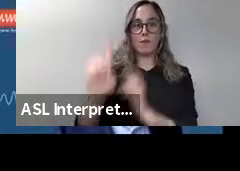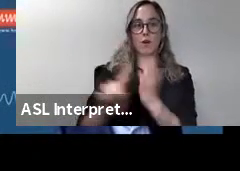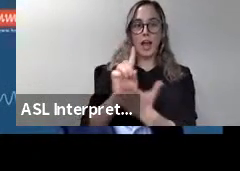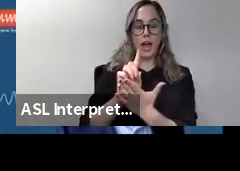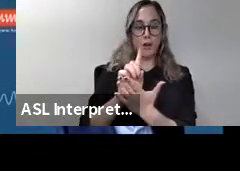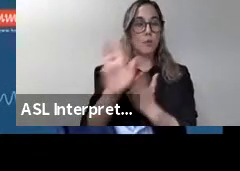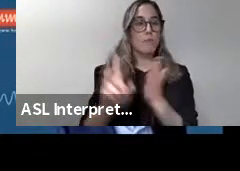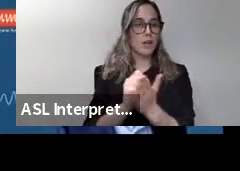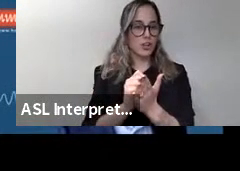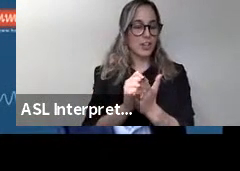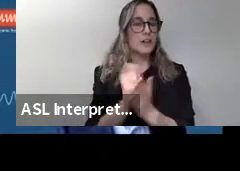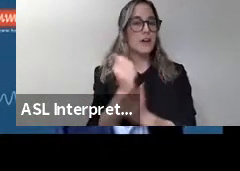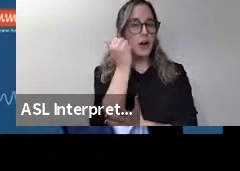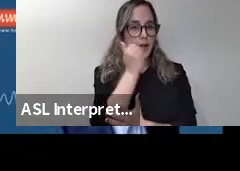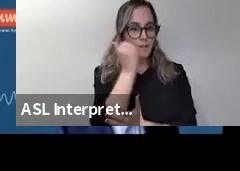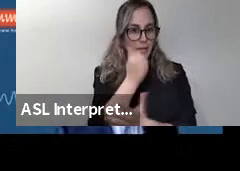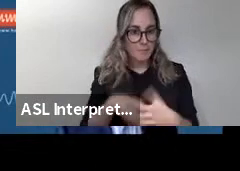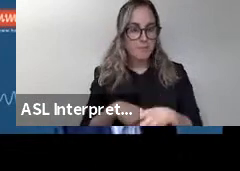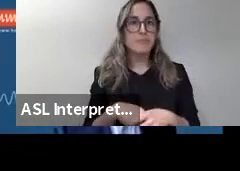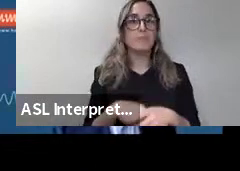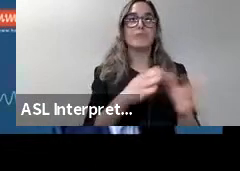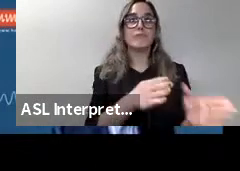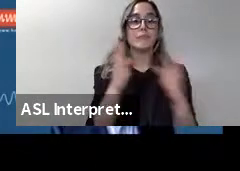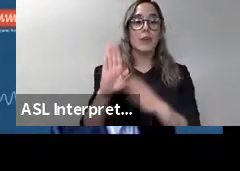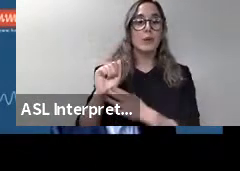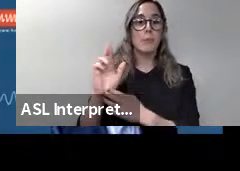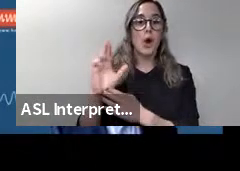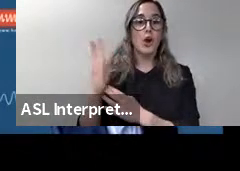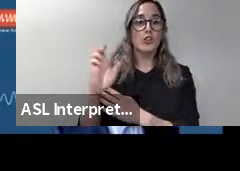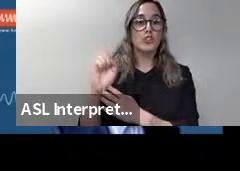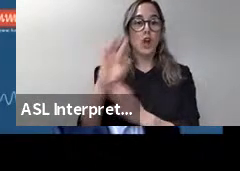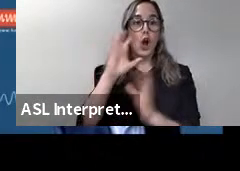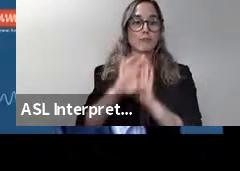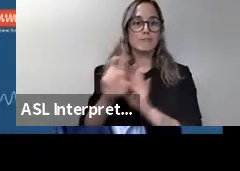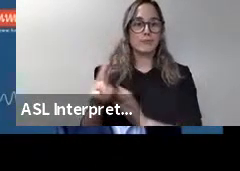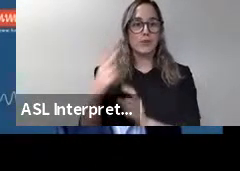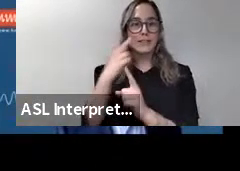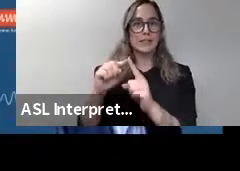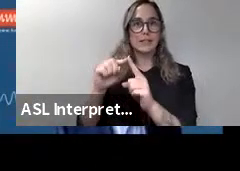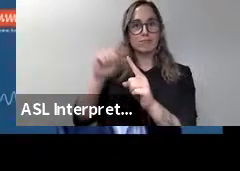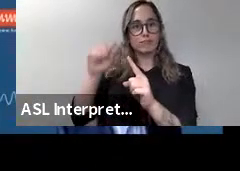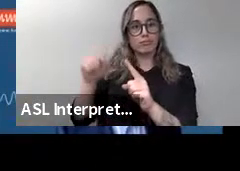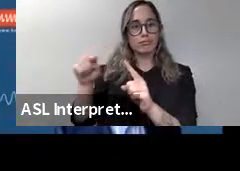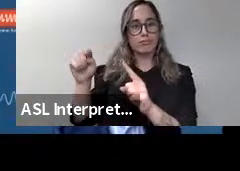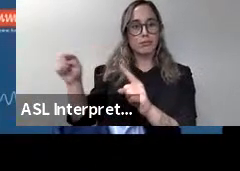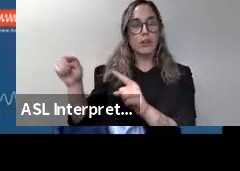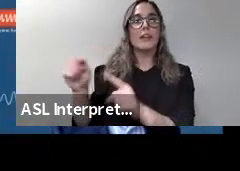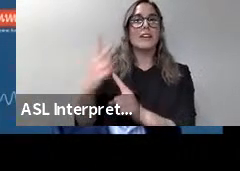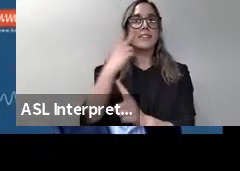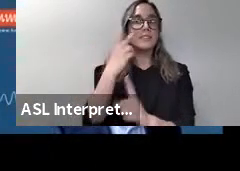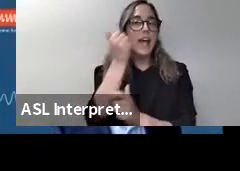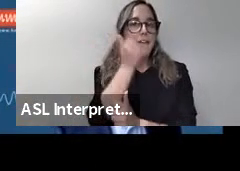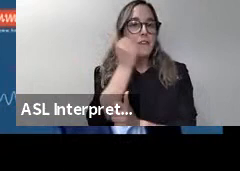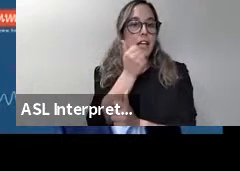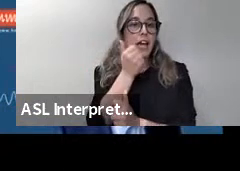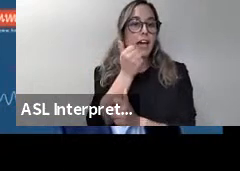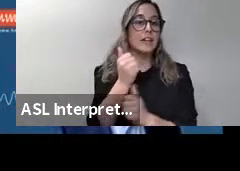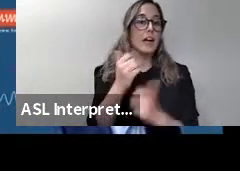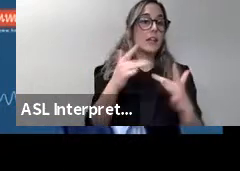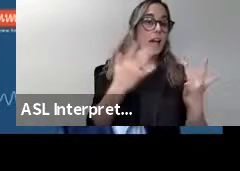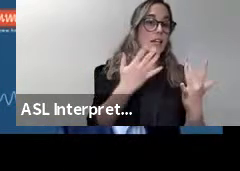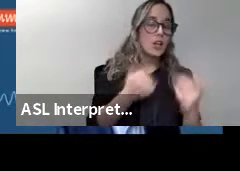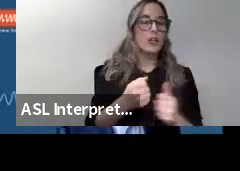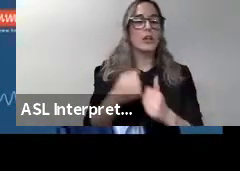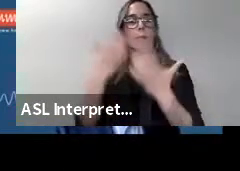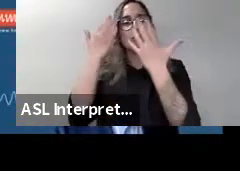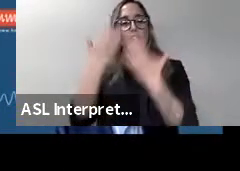basis. The bar chart on the right shows hourly aircraft sound levels for each hour of the day. The dark blue bars depict the metric's